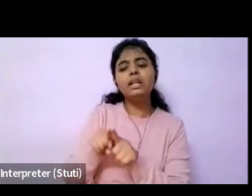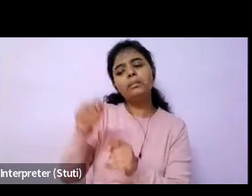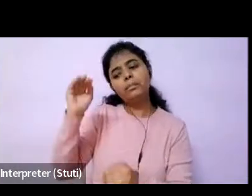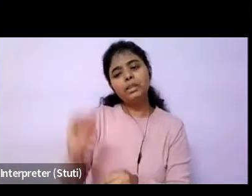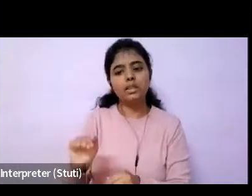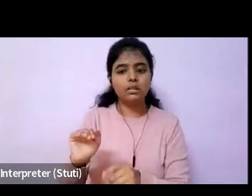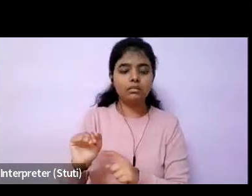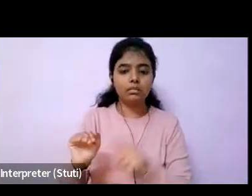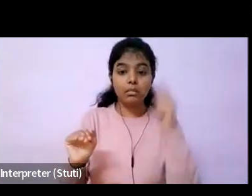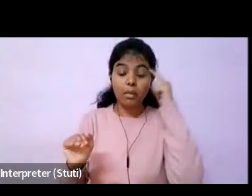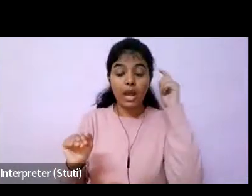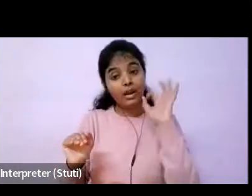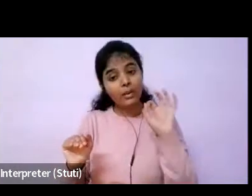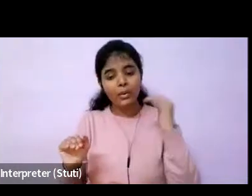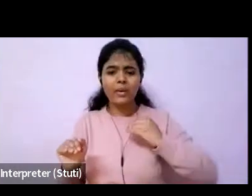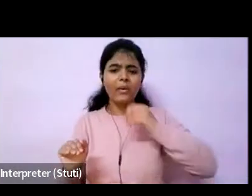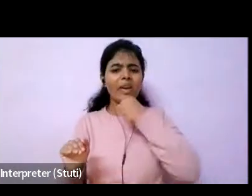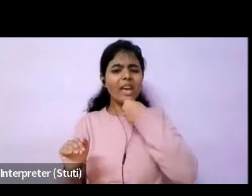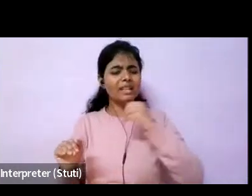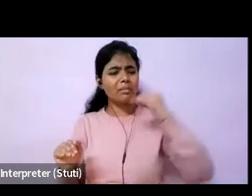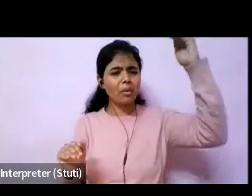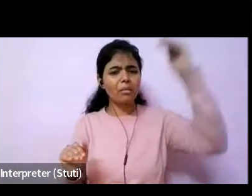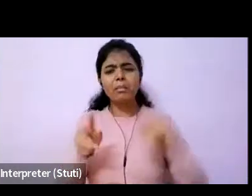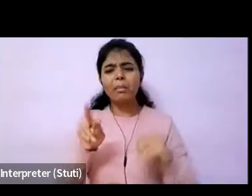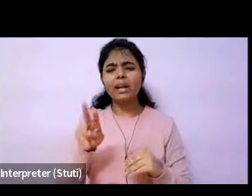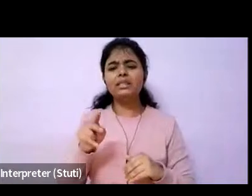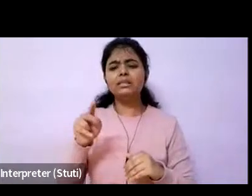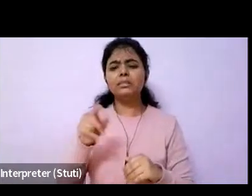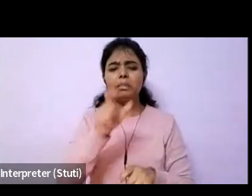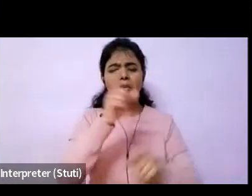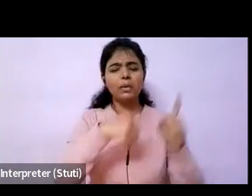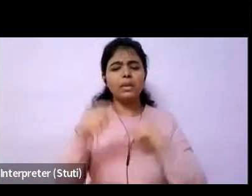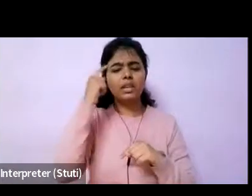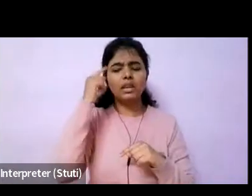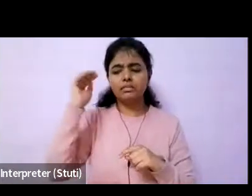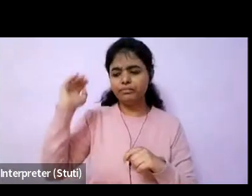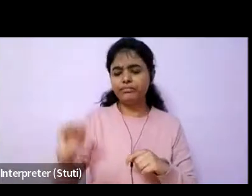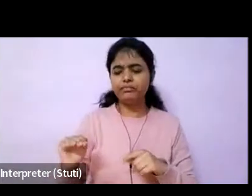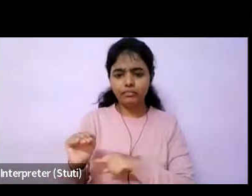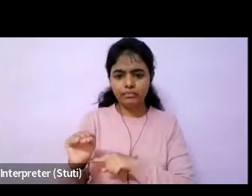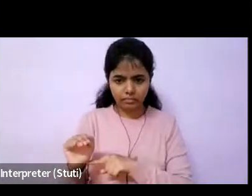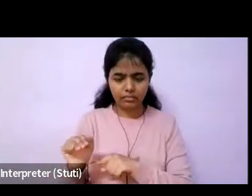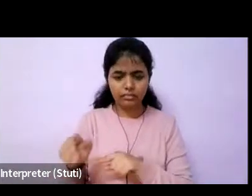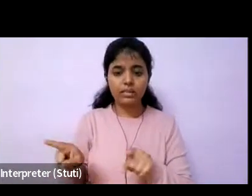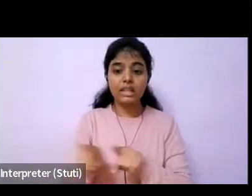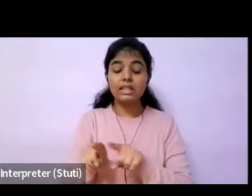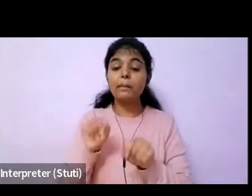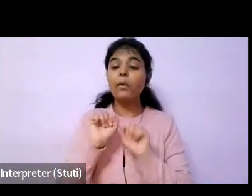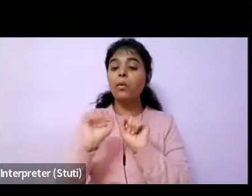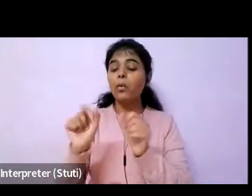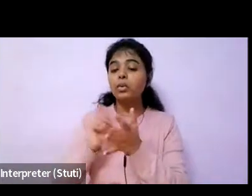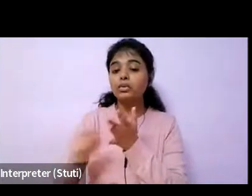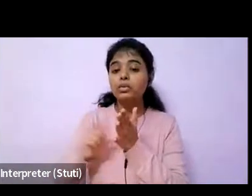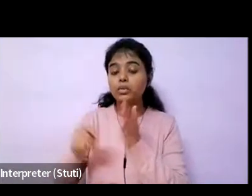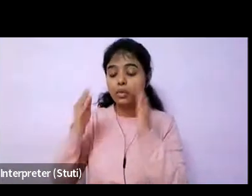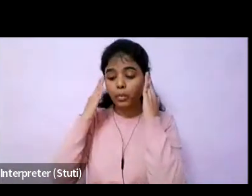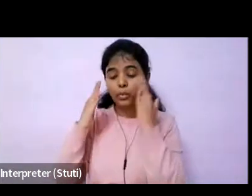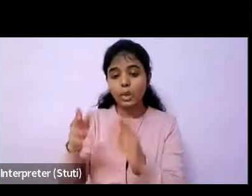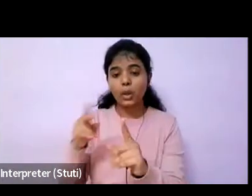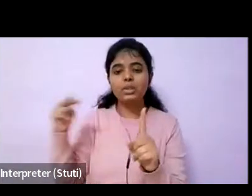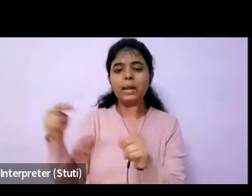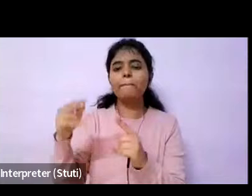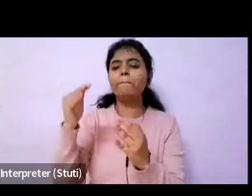with Kaustav with the part that yes, it of course it's like a narrative which elicits